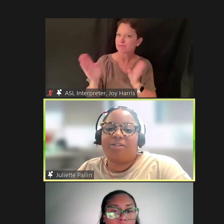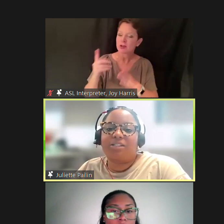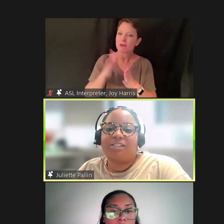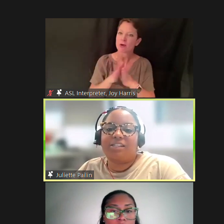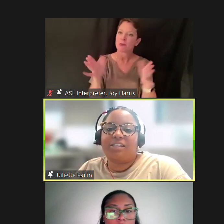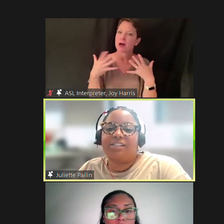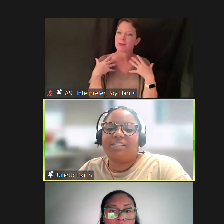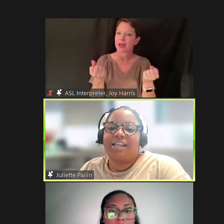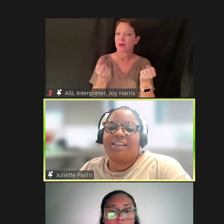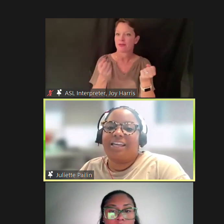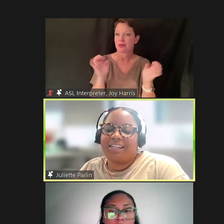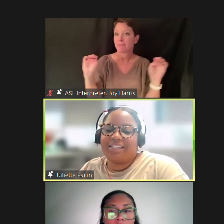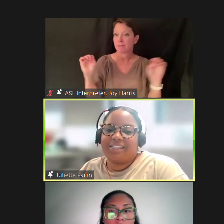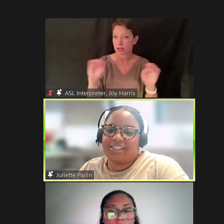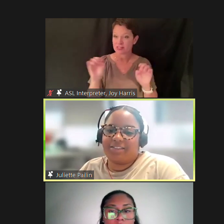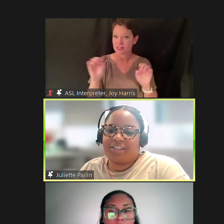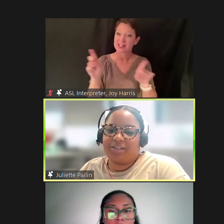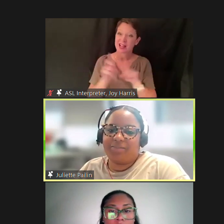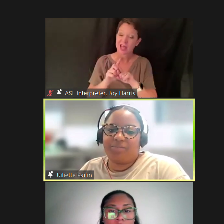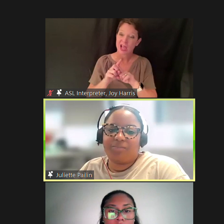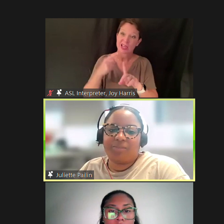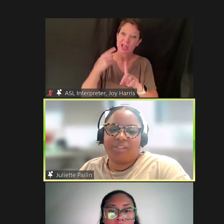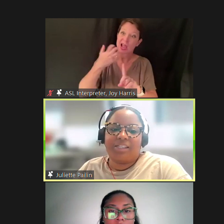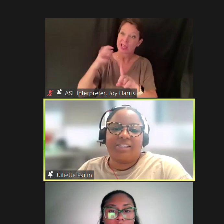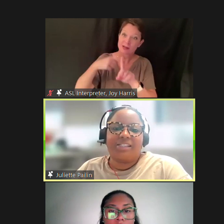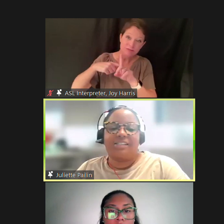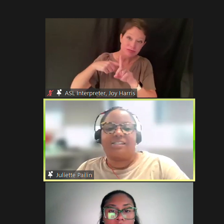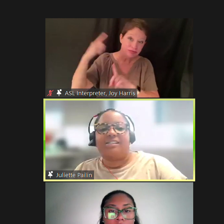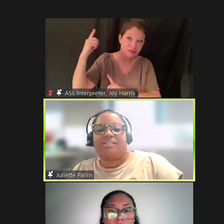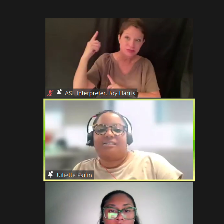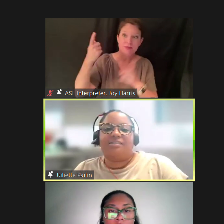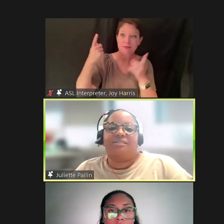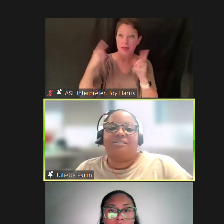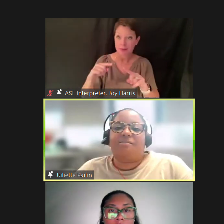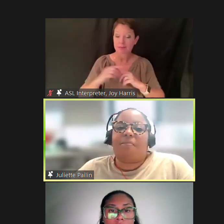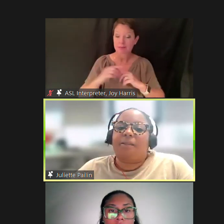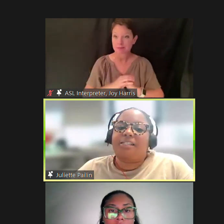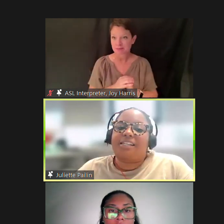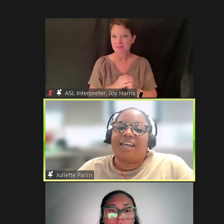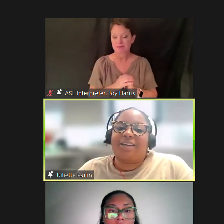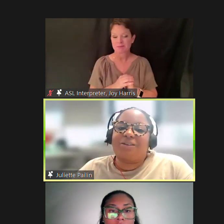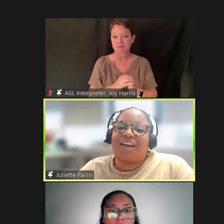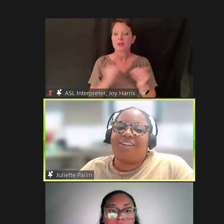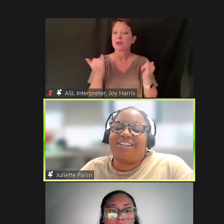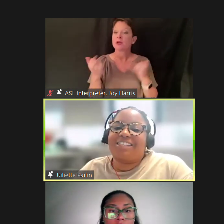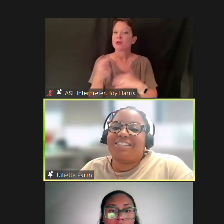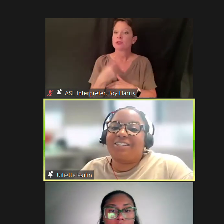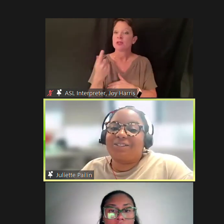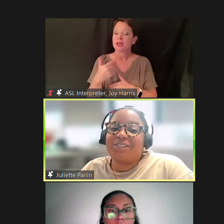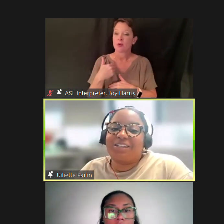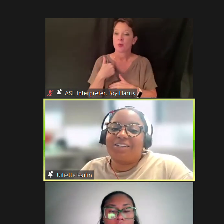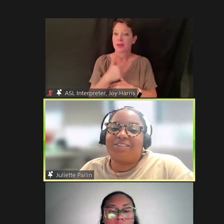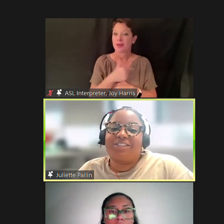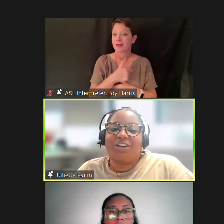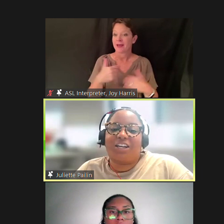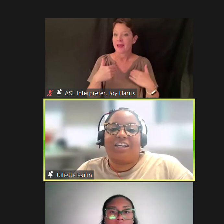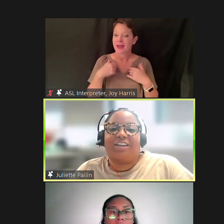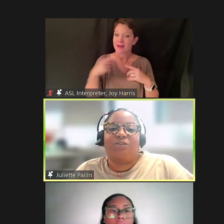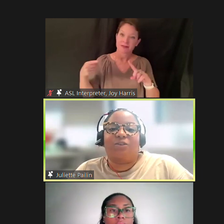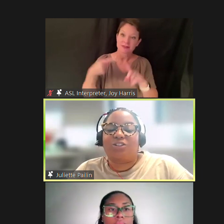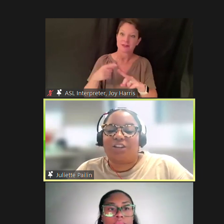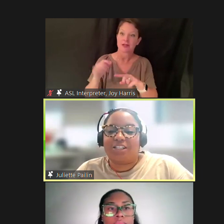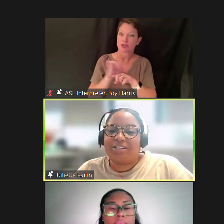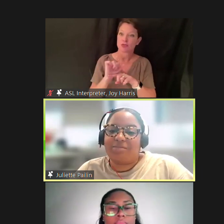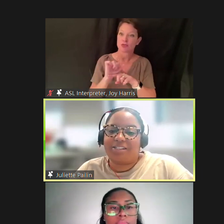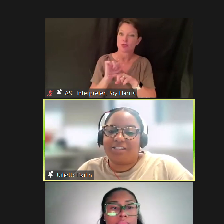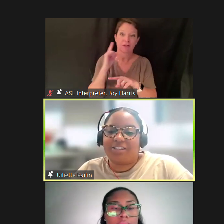Ayuda a emergencies like que excessive las heat. comunidades se preparen para Today, we have an temporadas de exclusive extremo training calor.